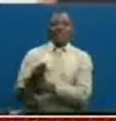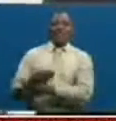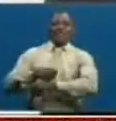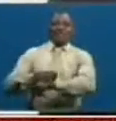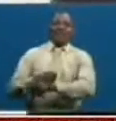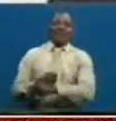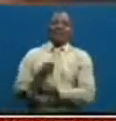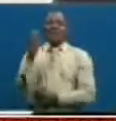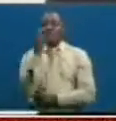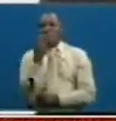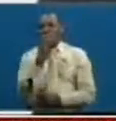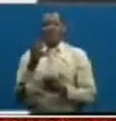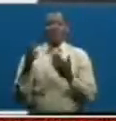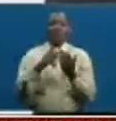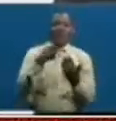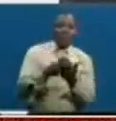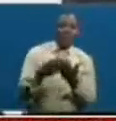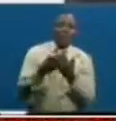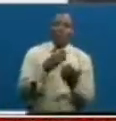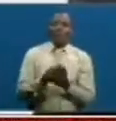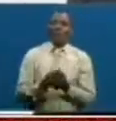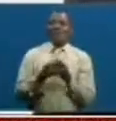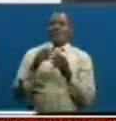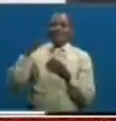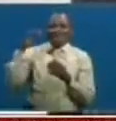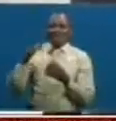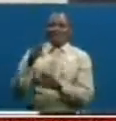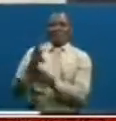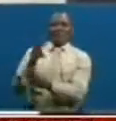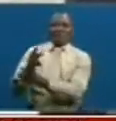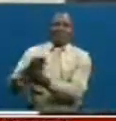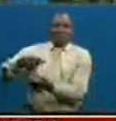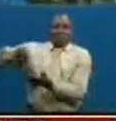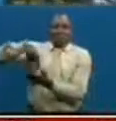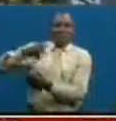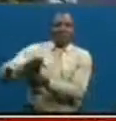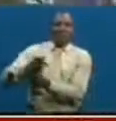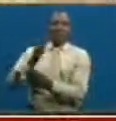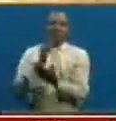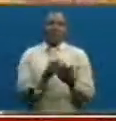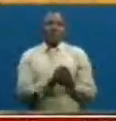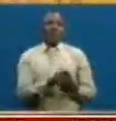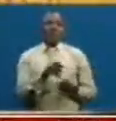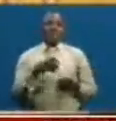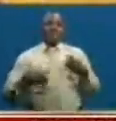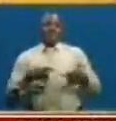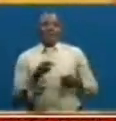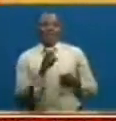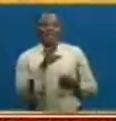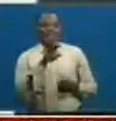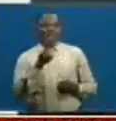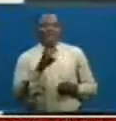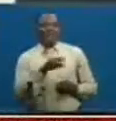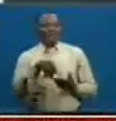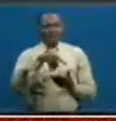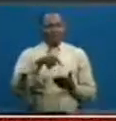big speeches and all the big programs are all in sound form. Some of them are also on tapes and CDs. We need